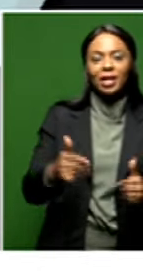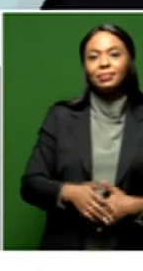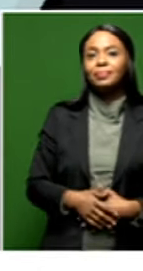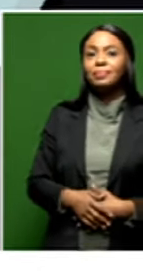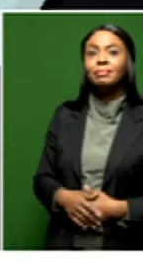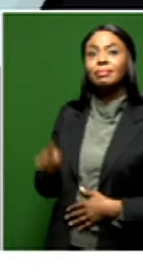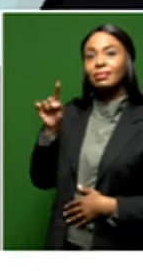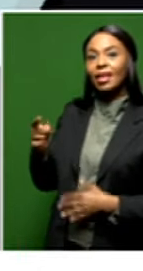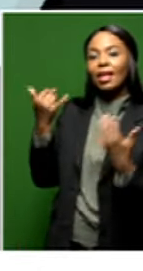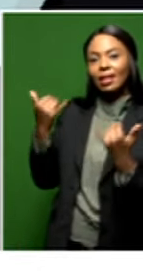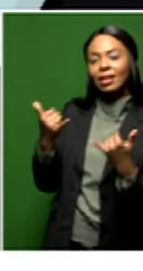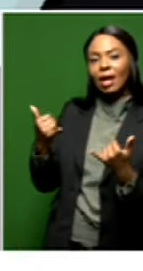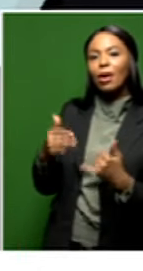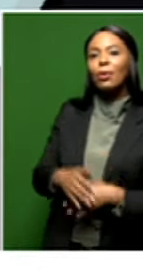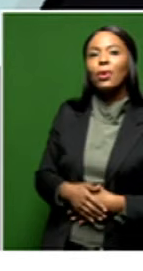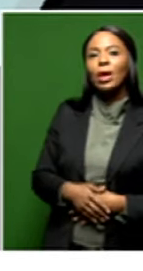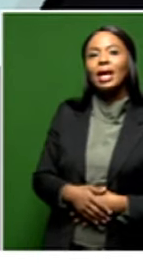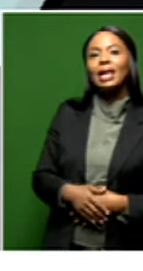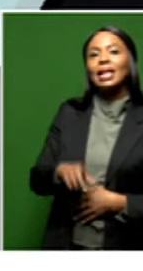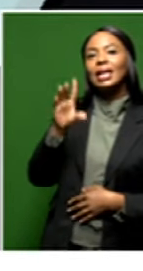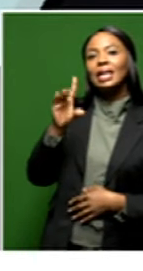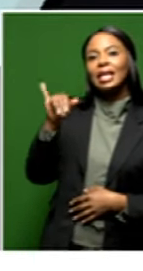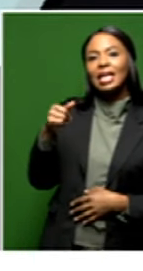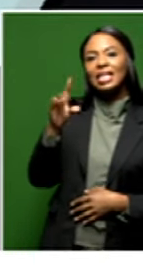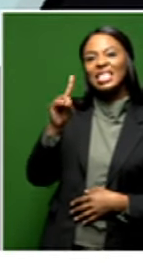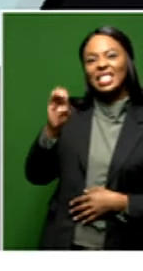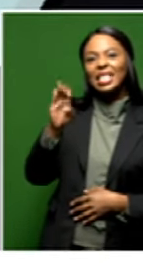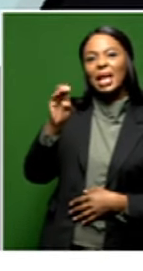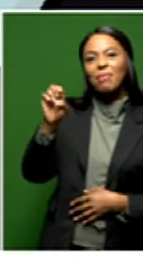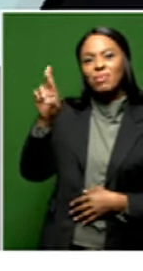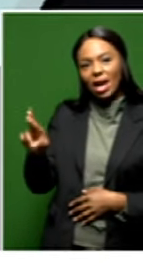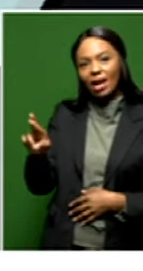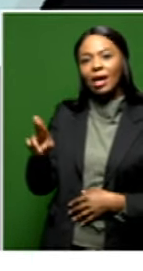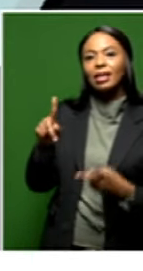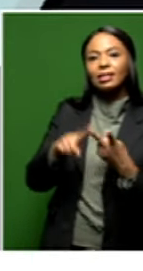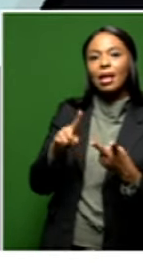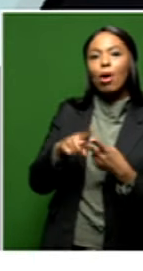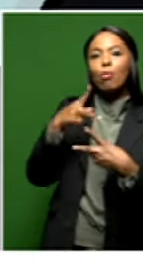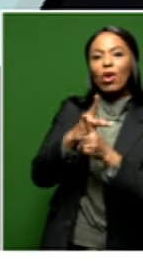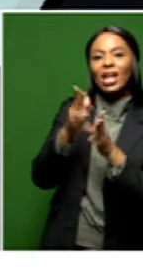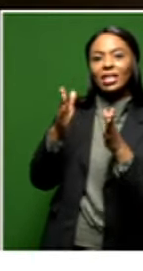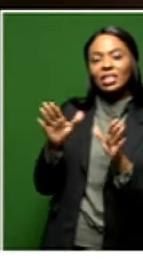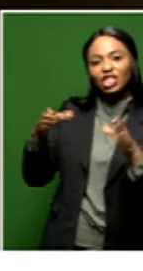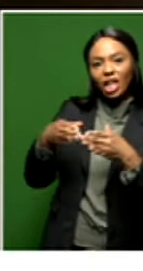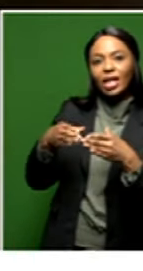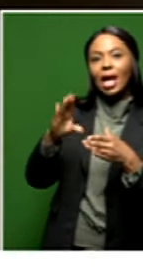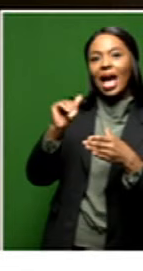working alongside Yeti De Beer of Artistry Productions, and what lessons have come from working alongside